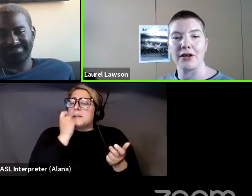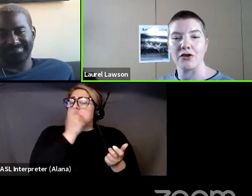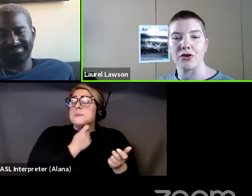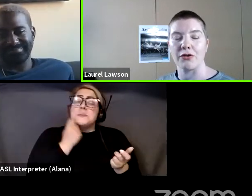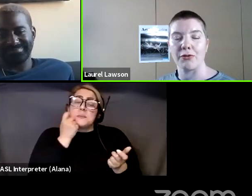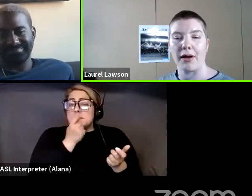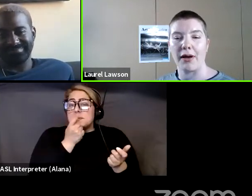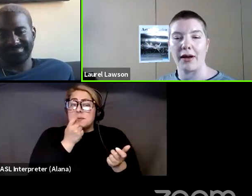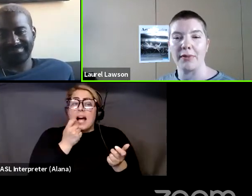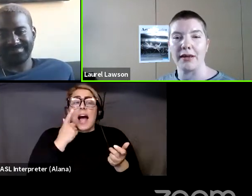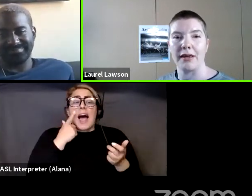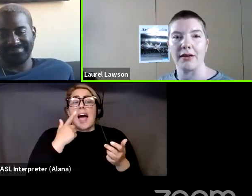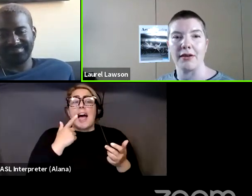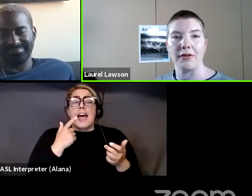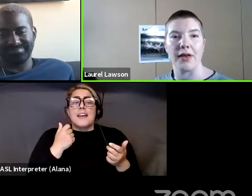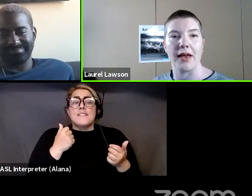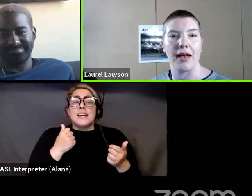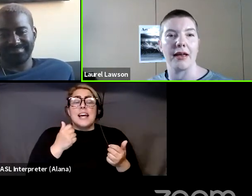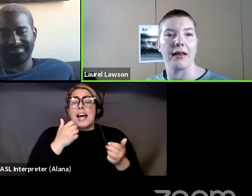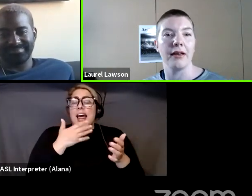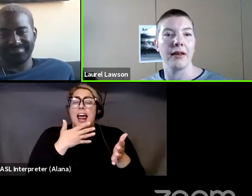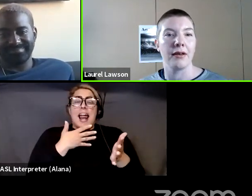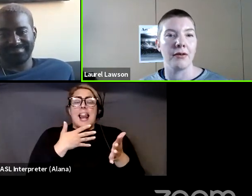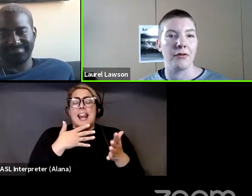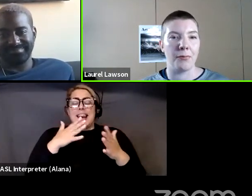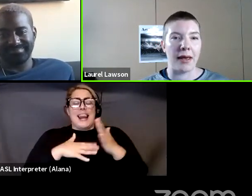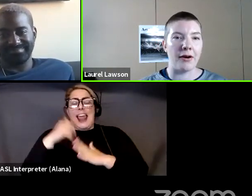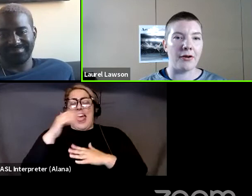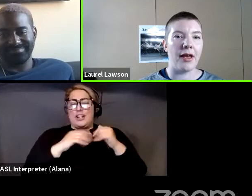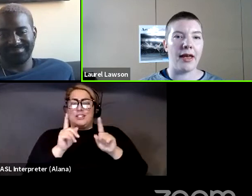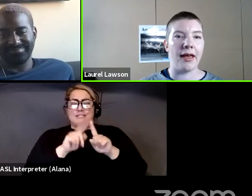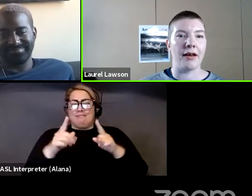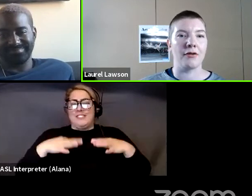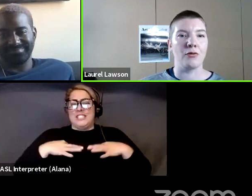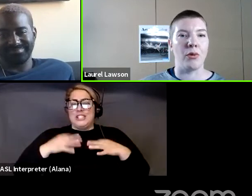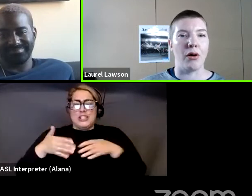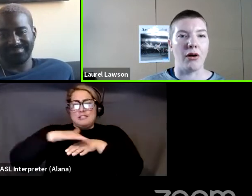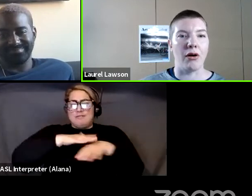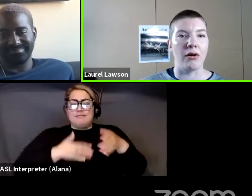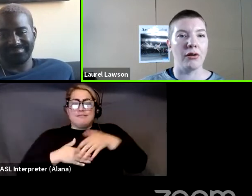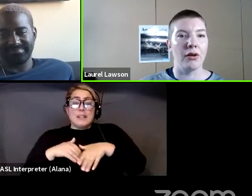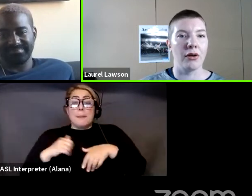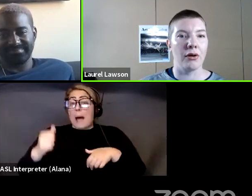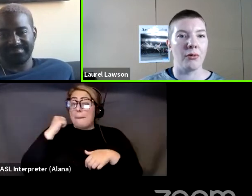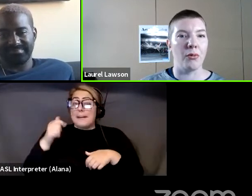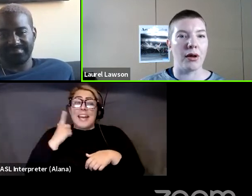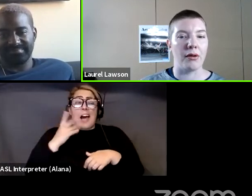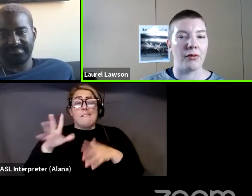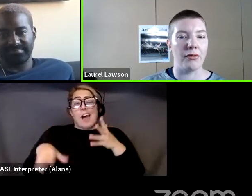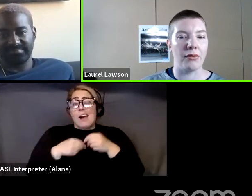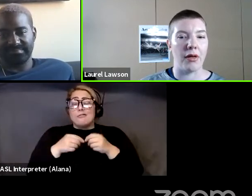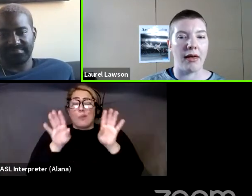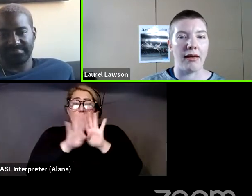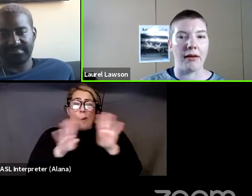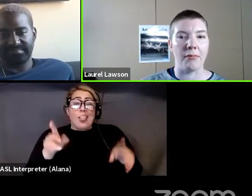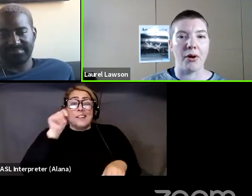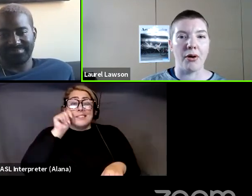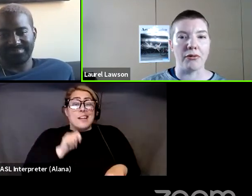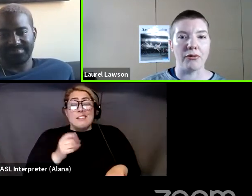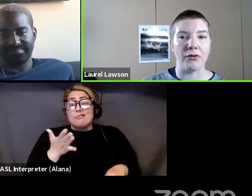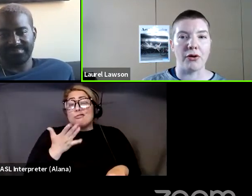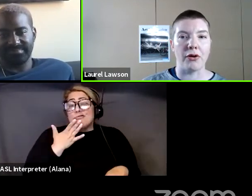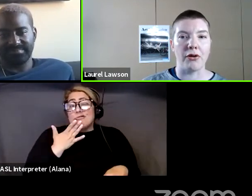layered t-shirts. Behind me is a spare tan wall with